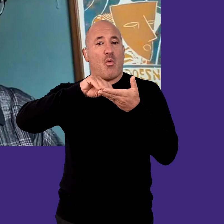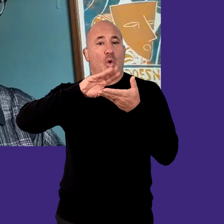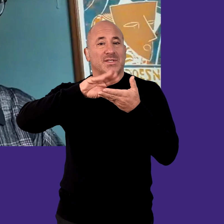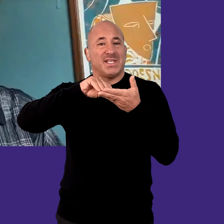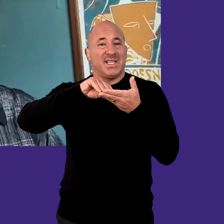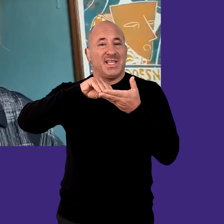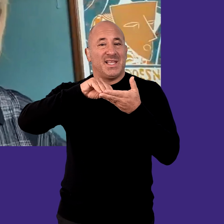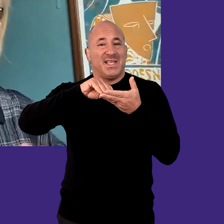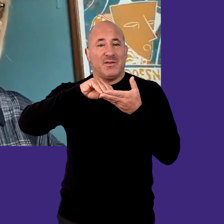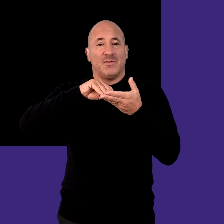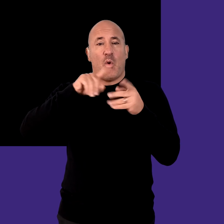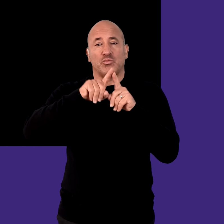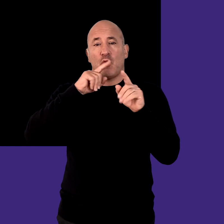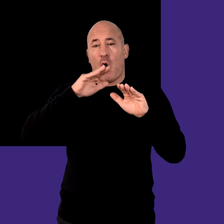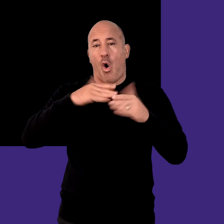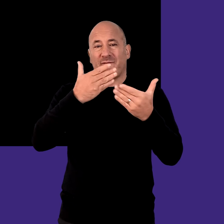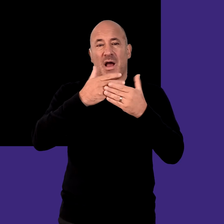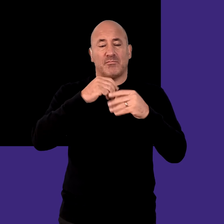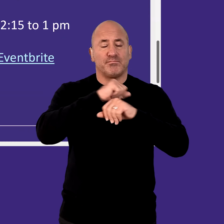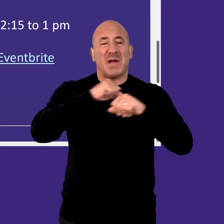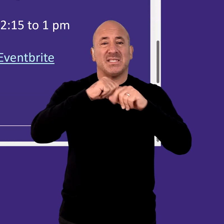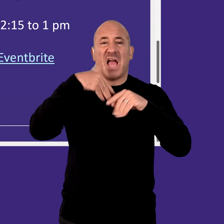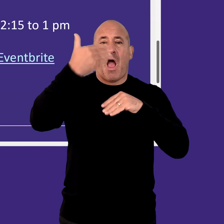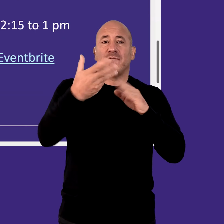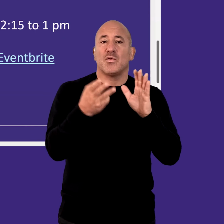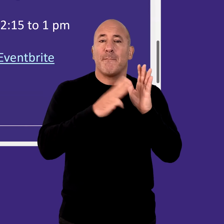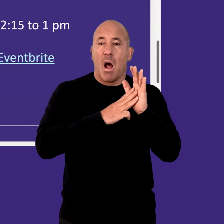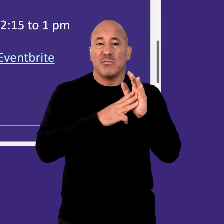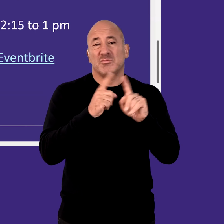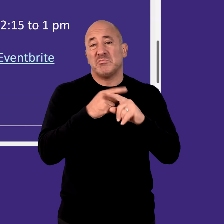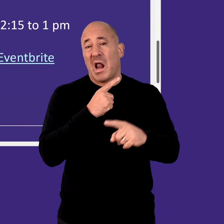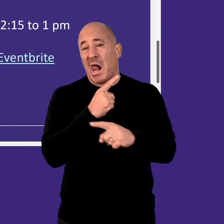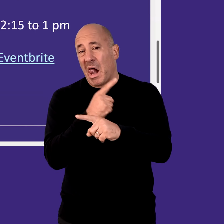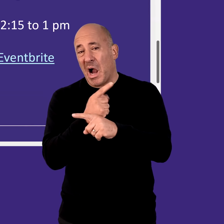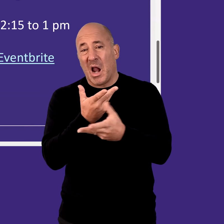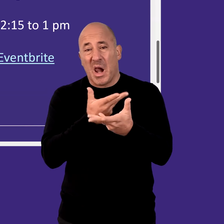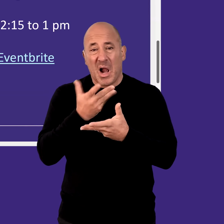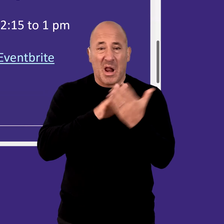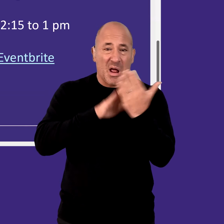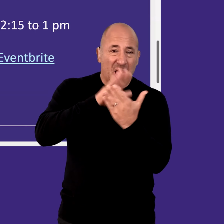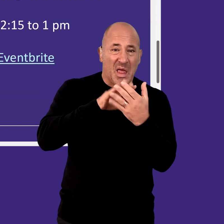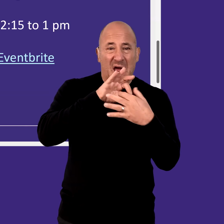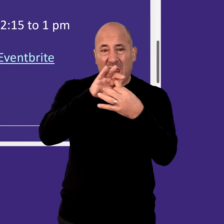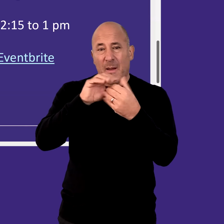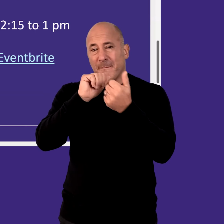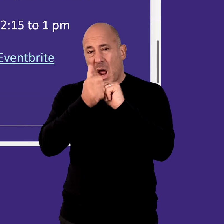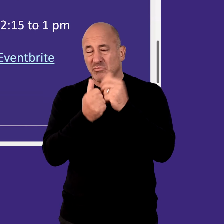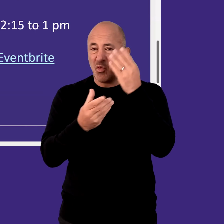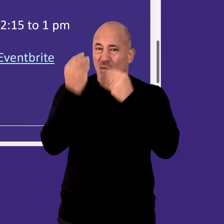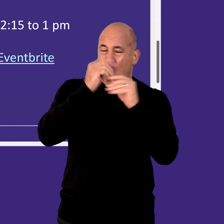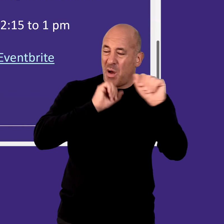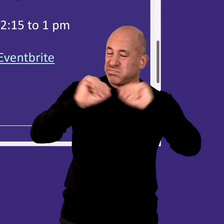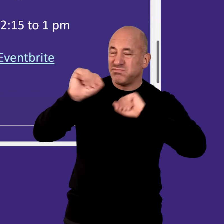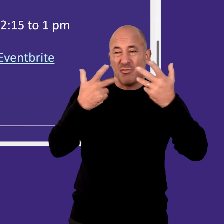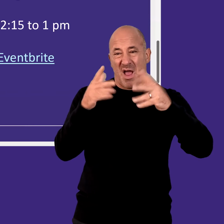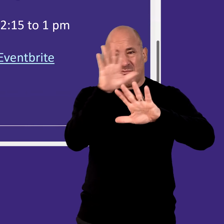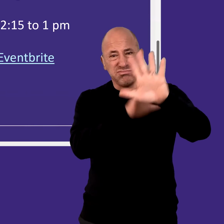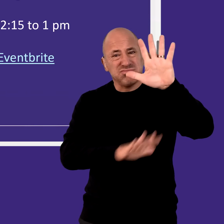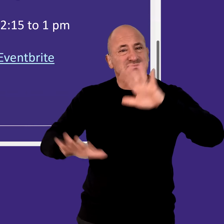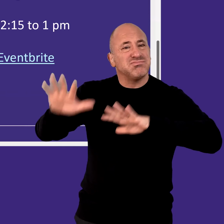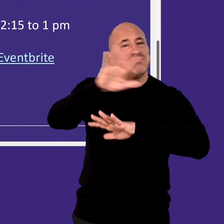that we will be making a recording available of this, and we will